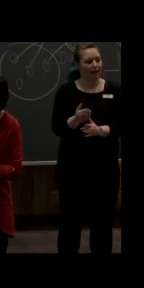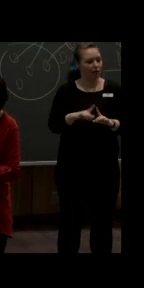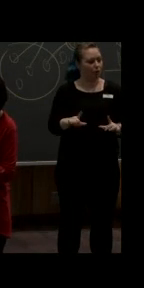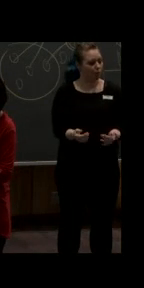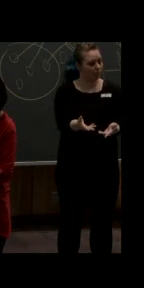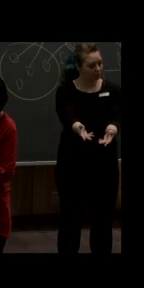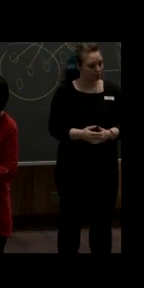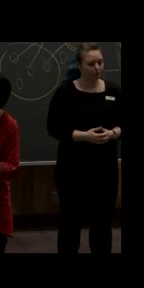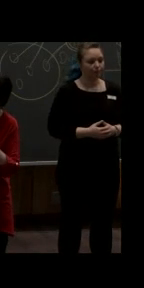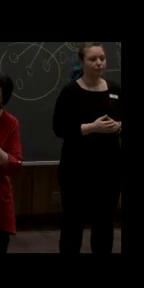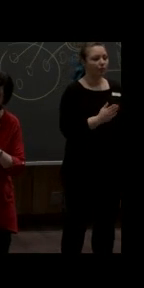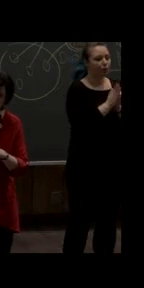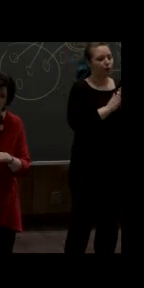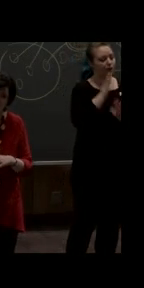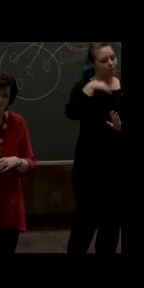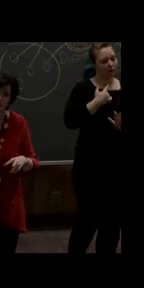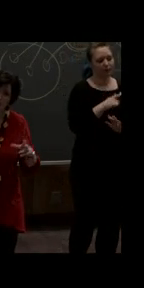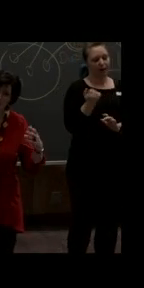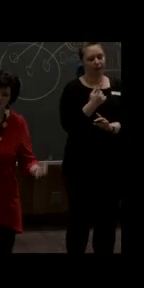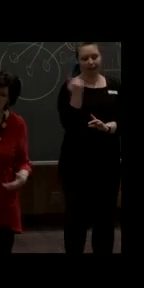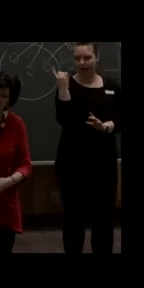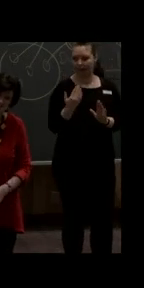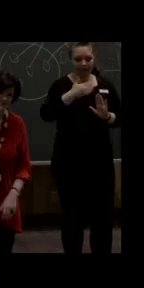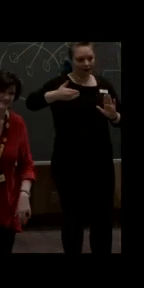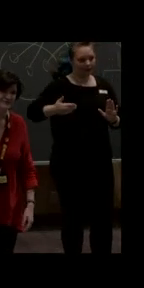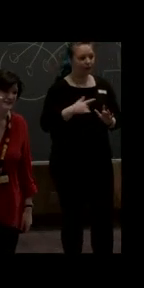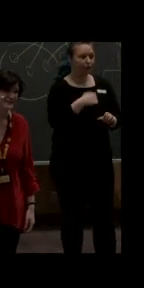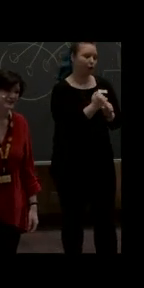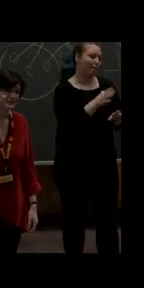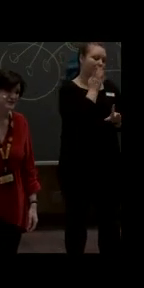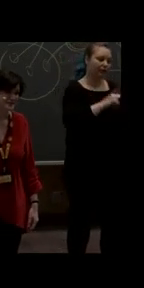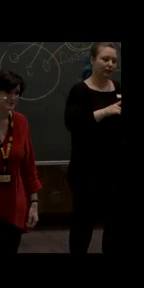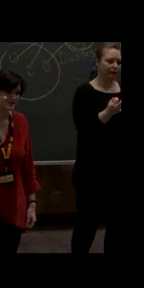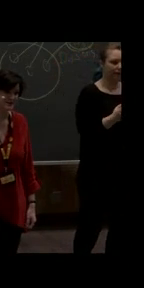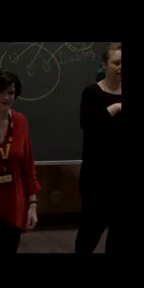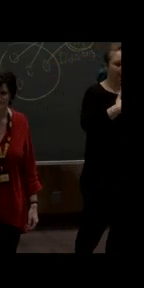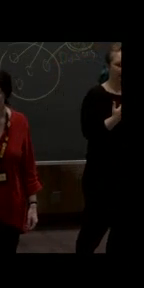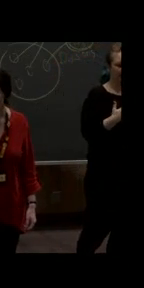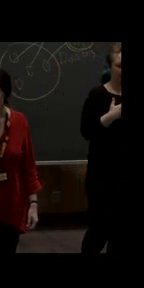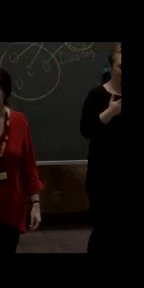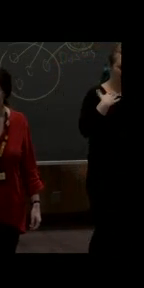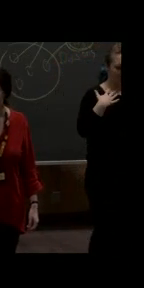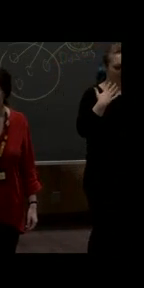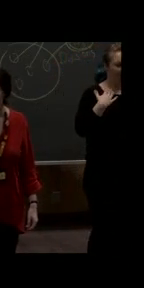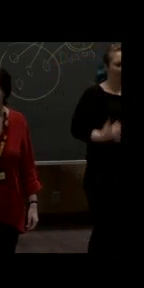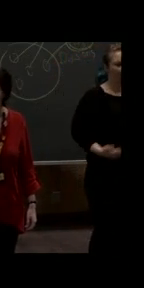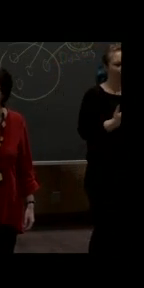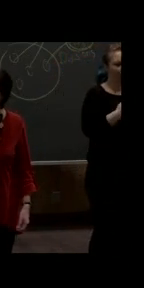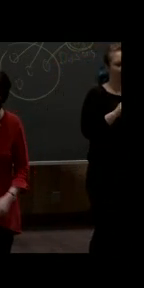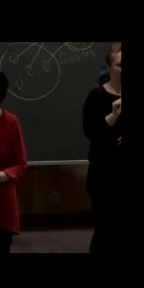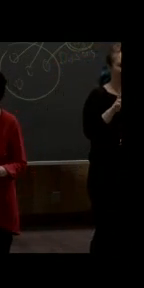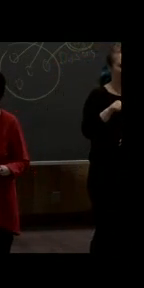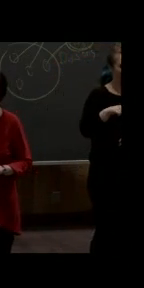Motivated people, you've got the slides. We do lots of crazy stuff. We dress up for carnival and have a laugh about